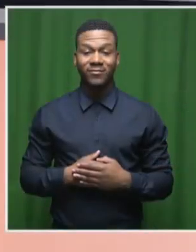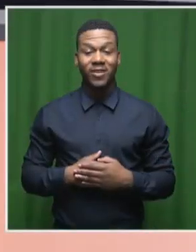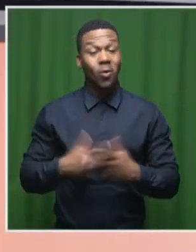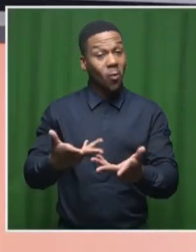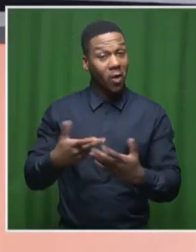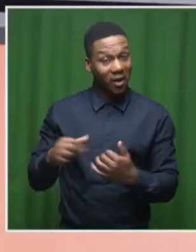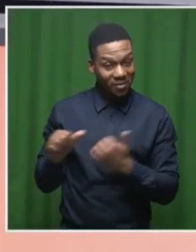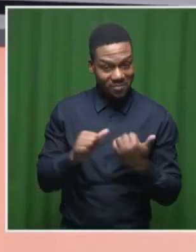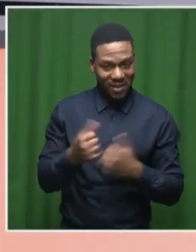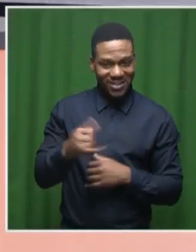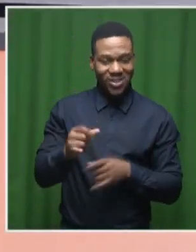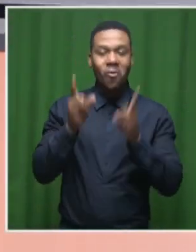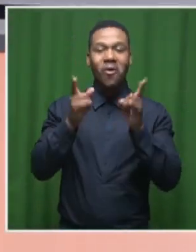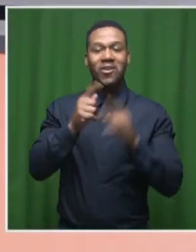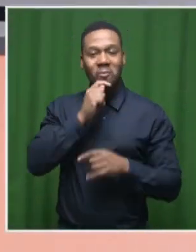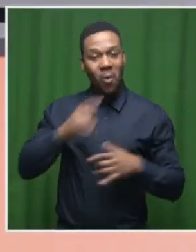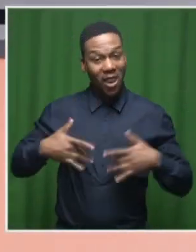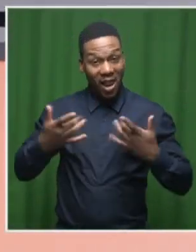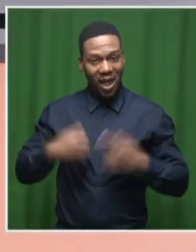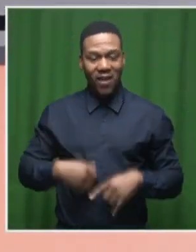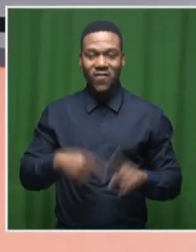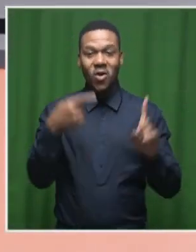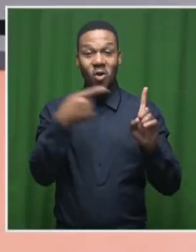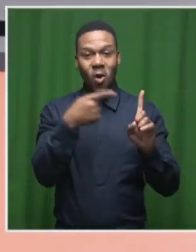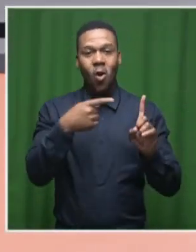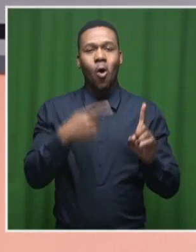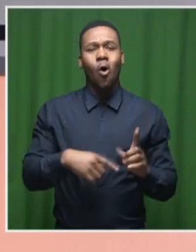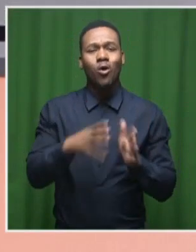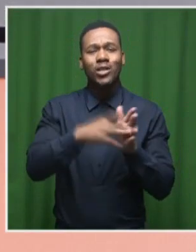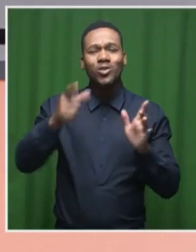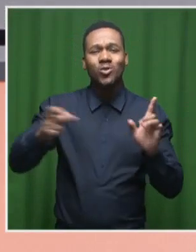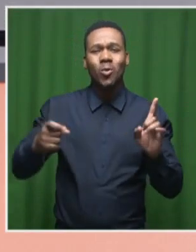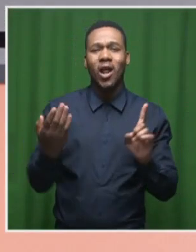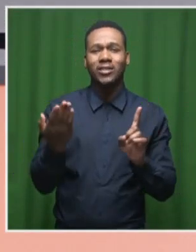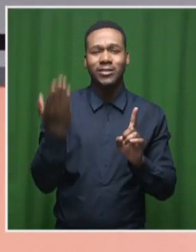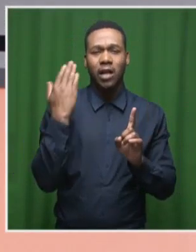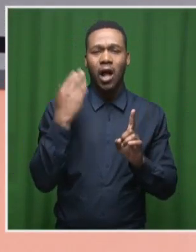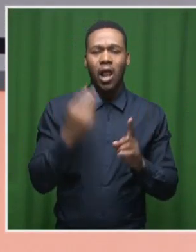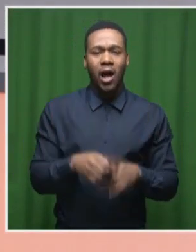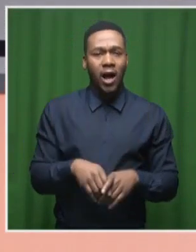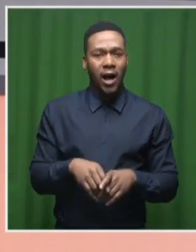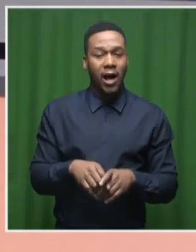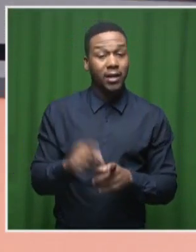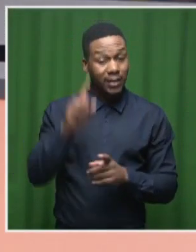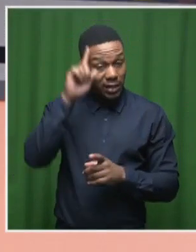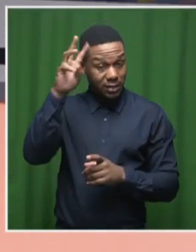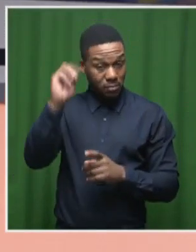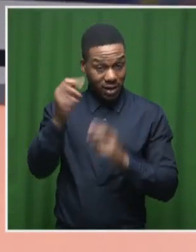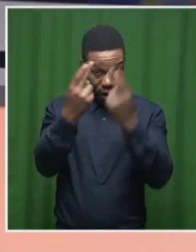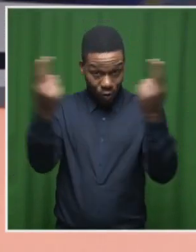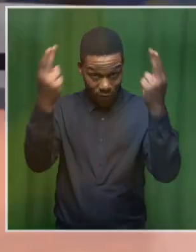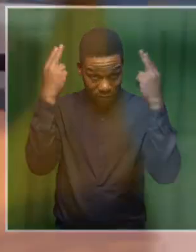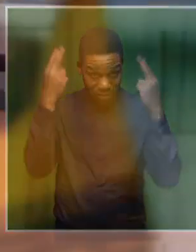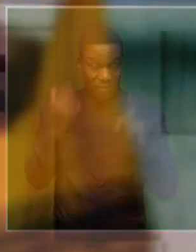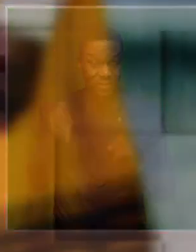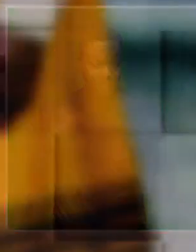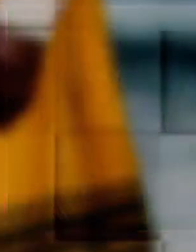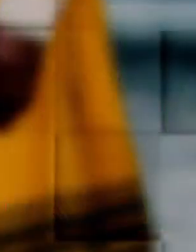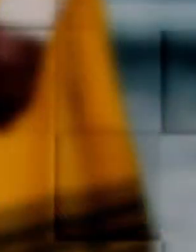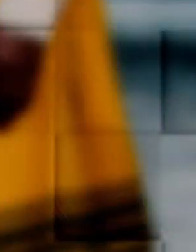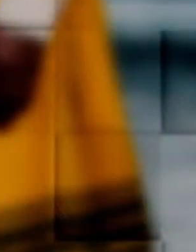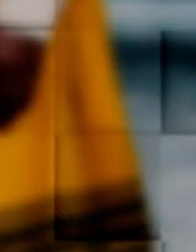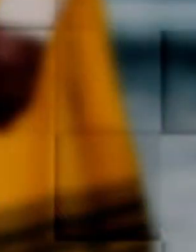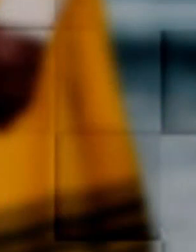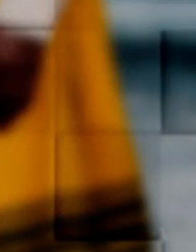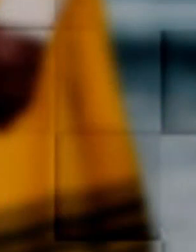Welcome back. You're still watching Morning Live. When Masonwabe was a student at the Nelson Mandela University, he received an opportunity to intern for one of South